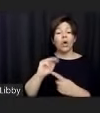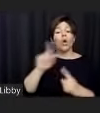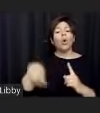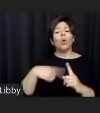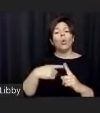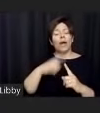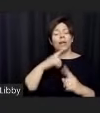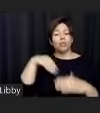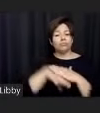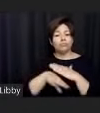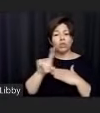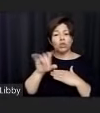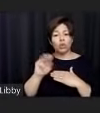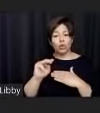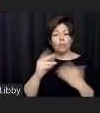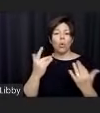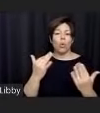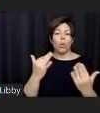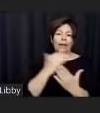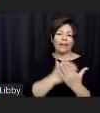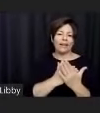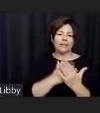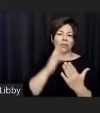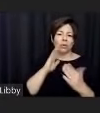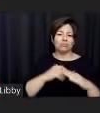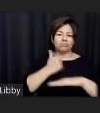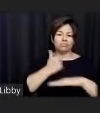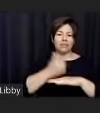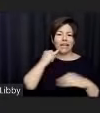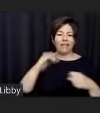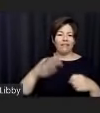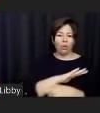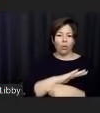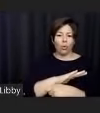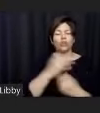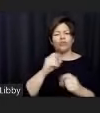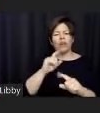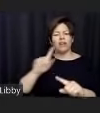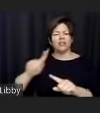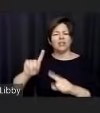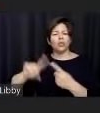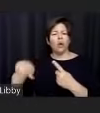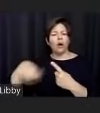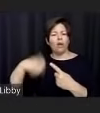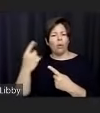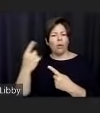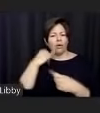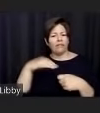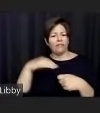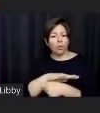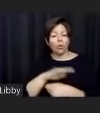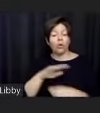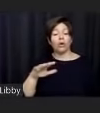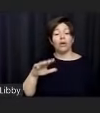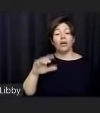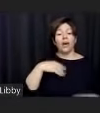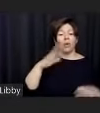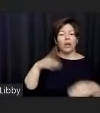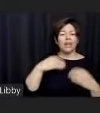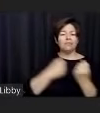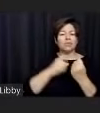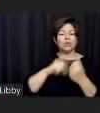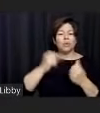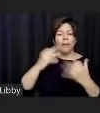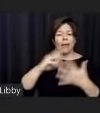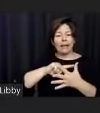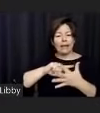you're going to consider try attending another session at that time. I want to give a special shout out to Sarah Frey, Ethan Pan, Sergio Naya,